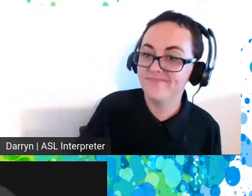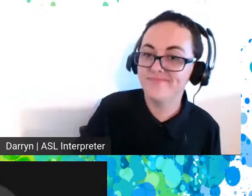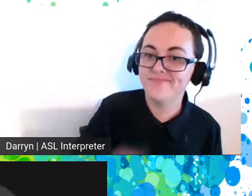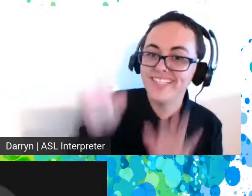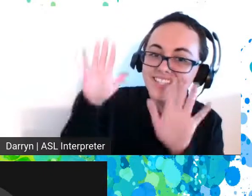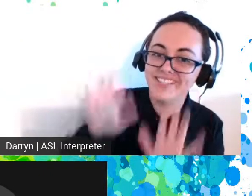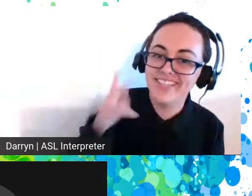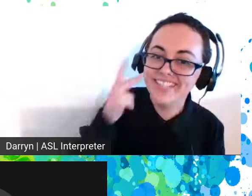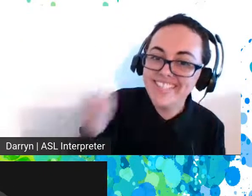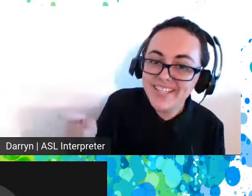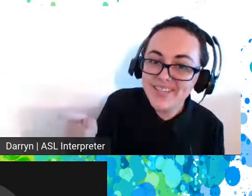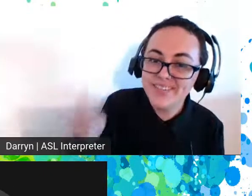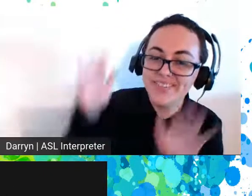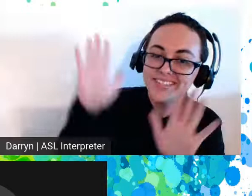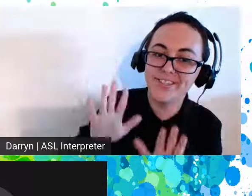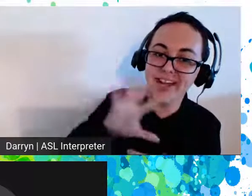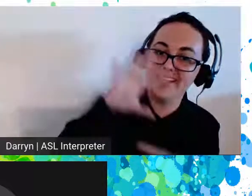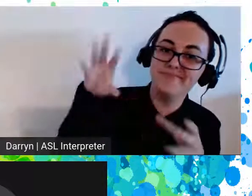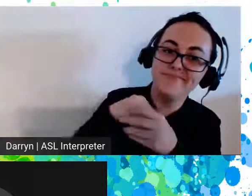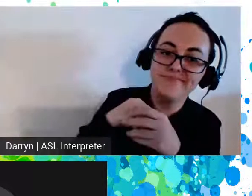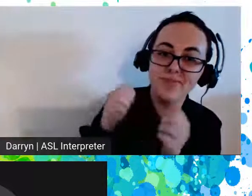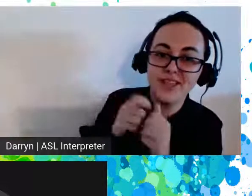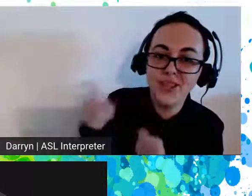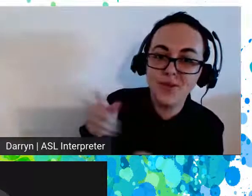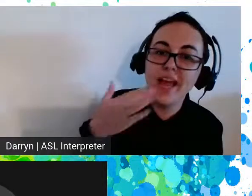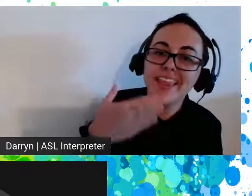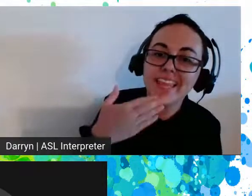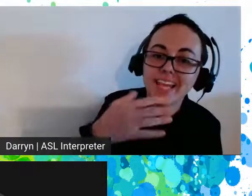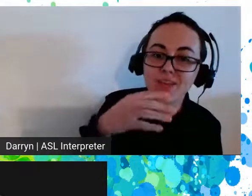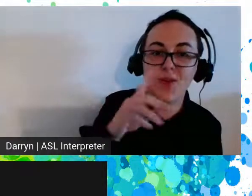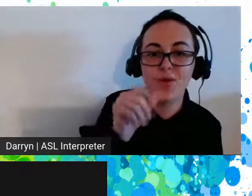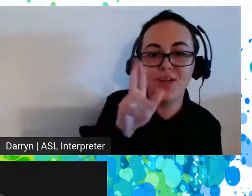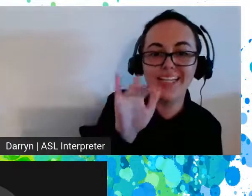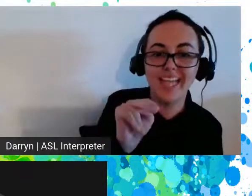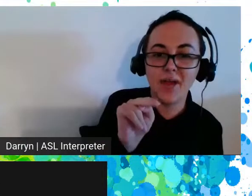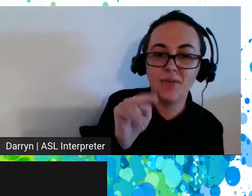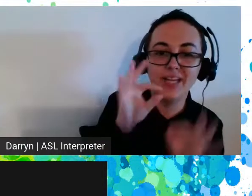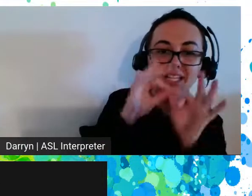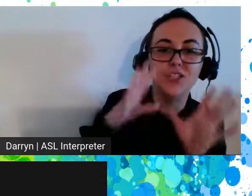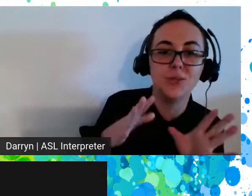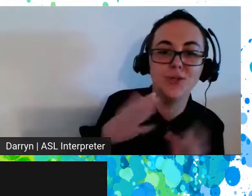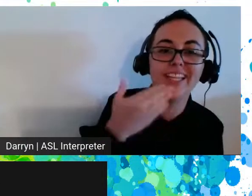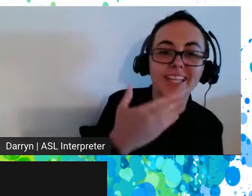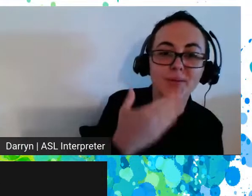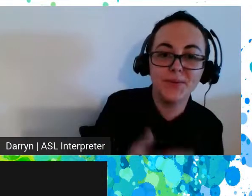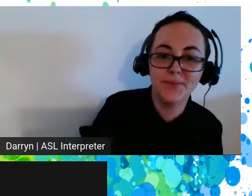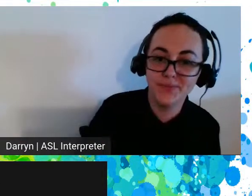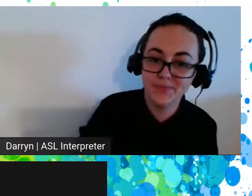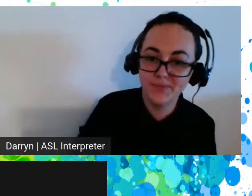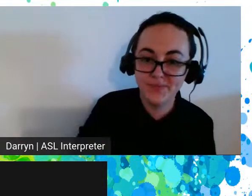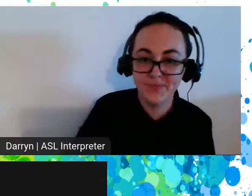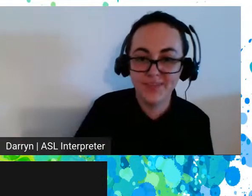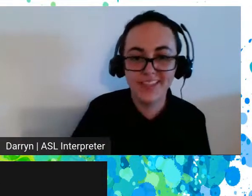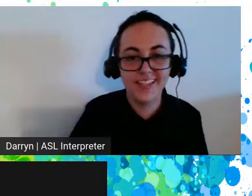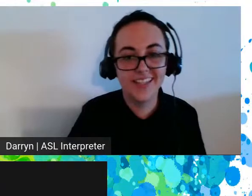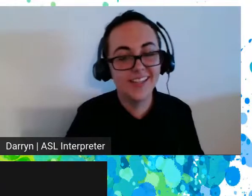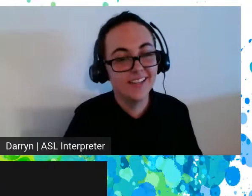to see you. Great to be with you. And thank you, Darren, for interpreting for us. We appreciate it. Yes. And Larry, is